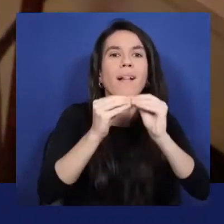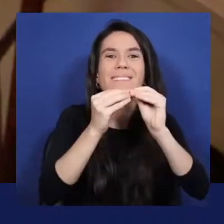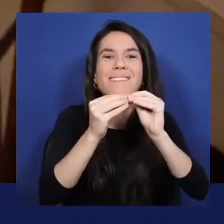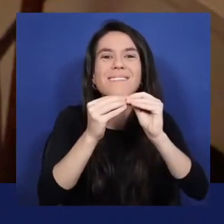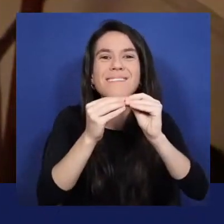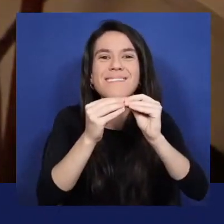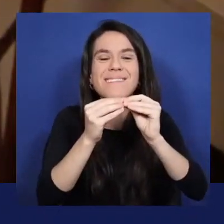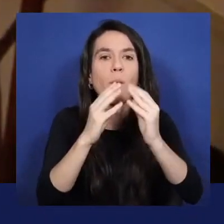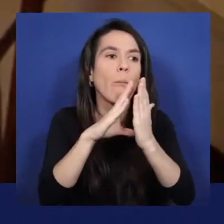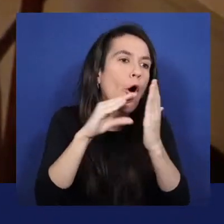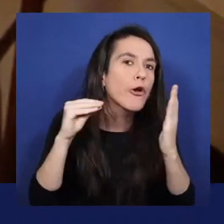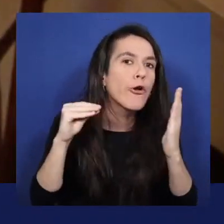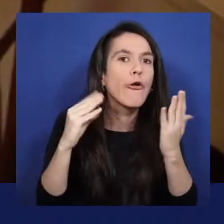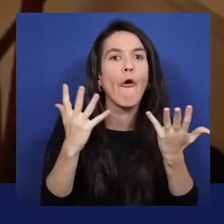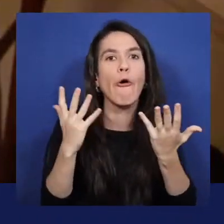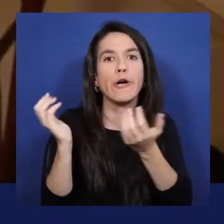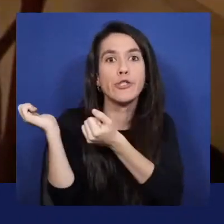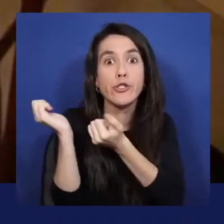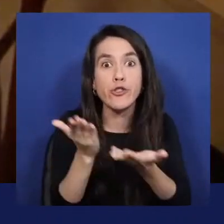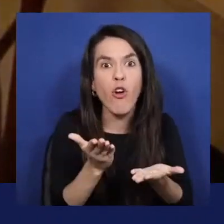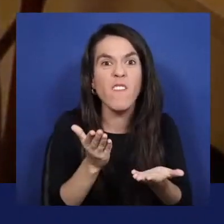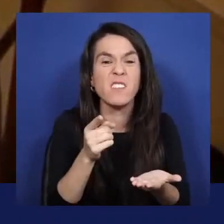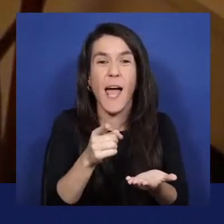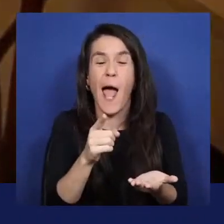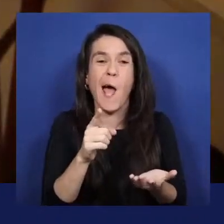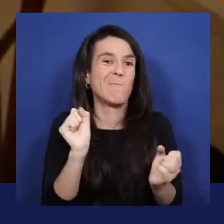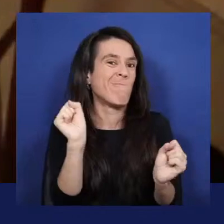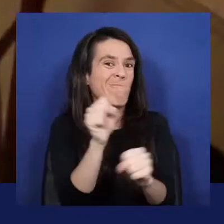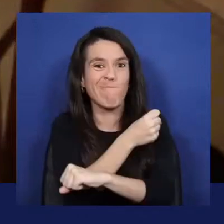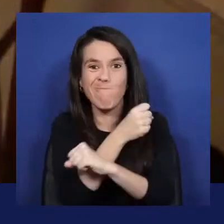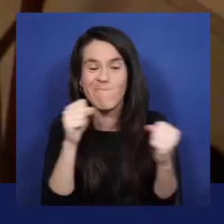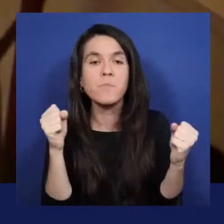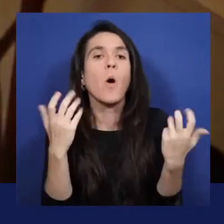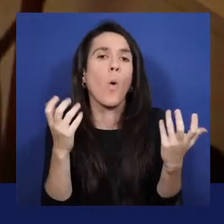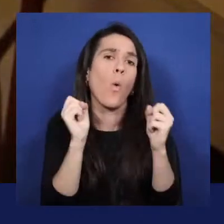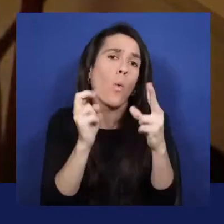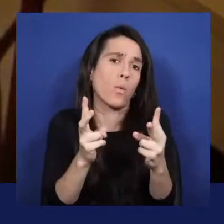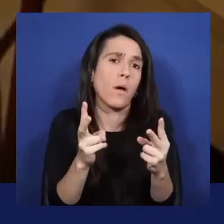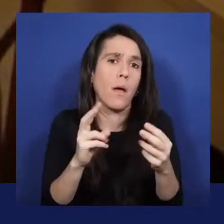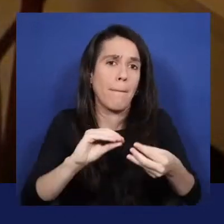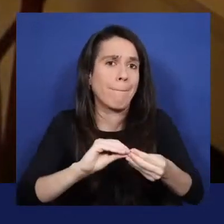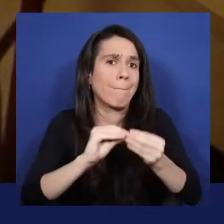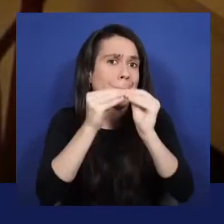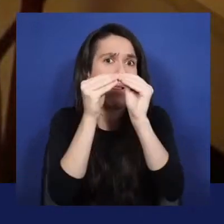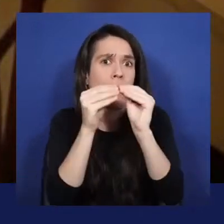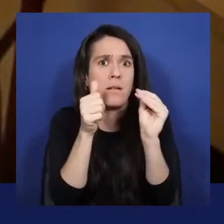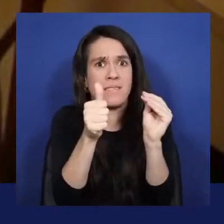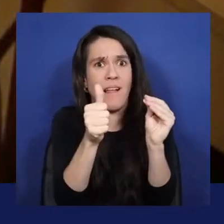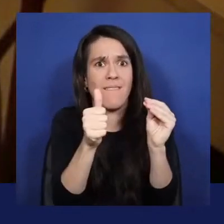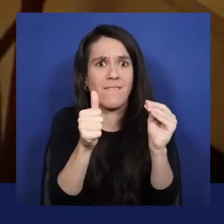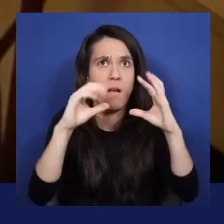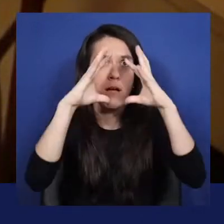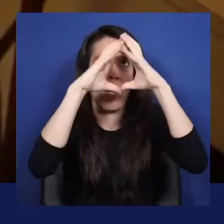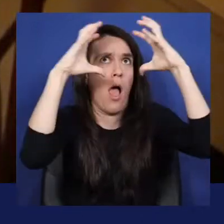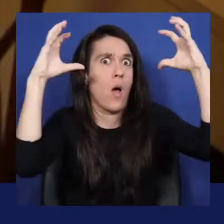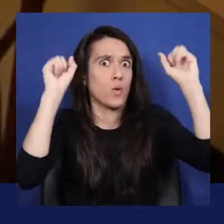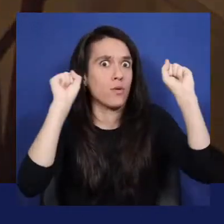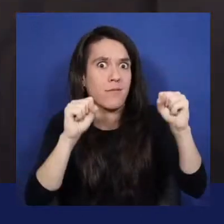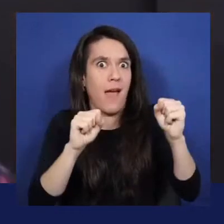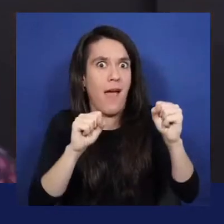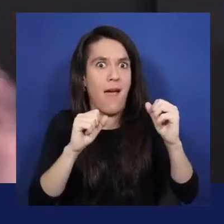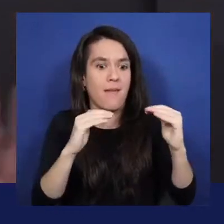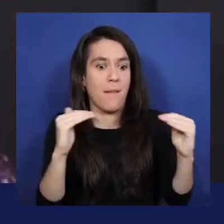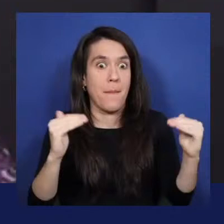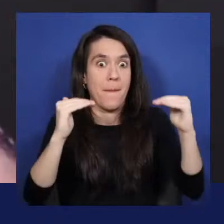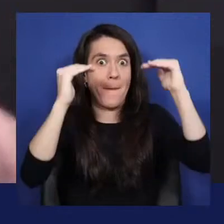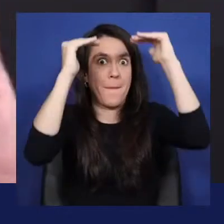models or services. And if not, then I would say build it in the cloud, because then you can scale it. So